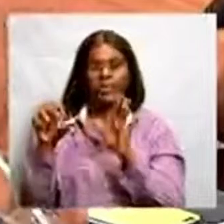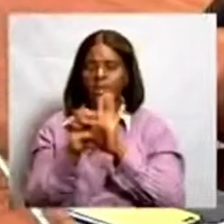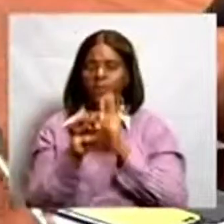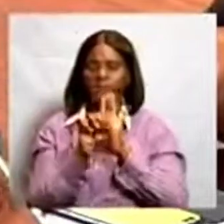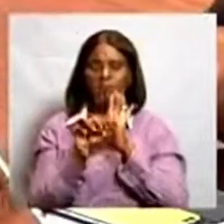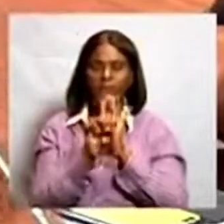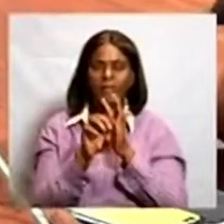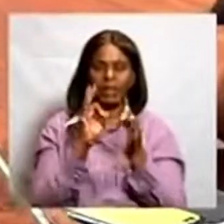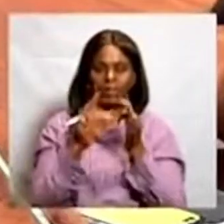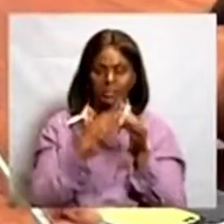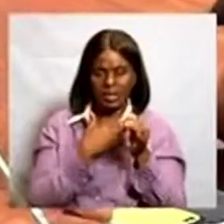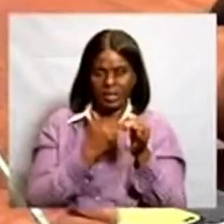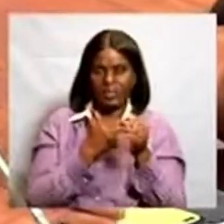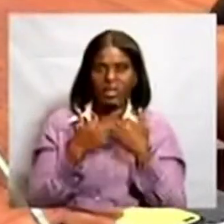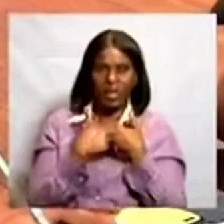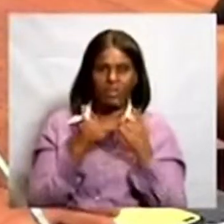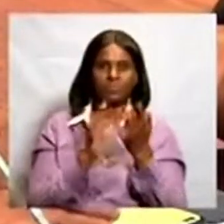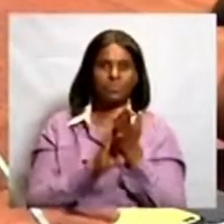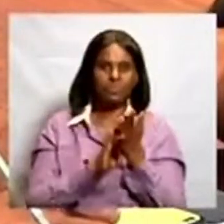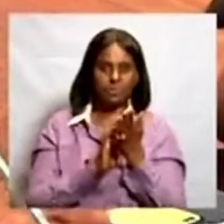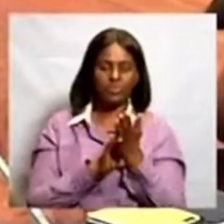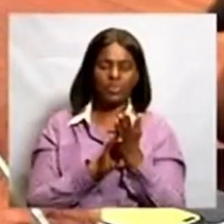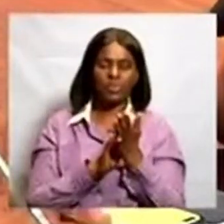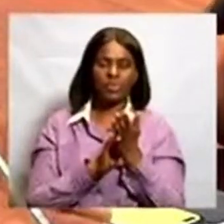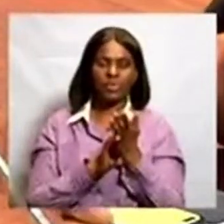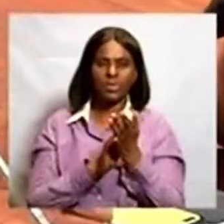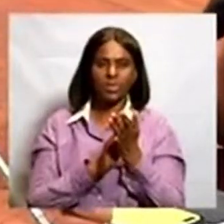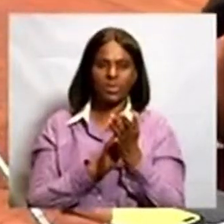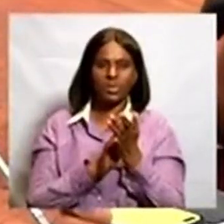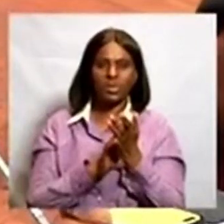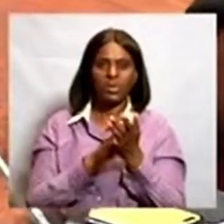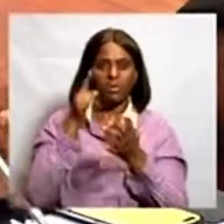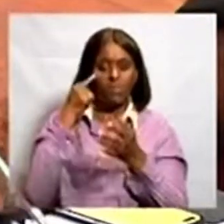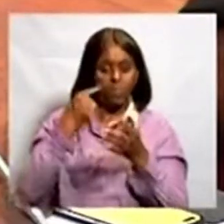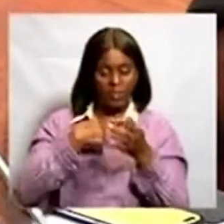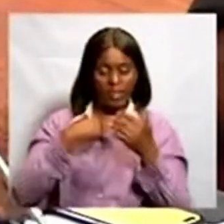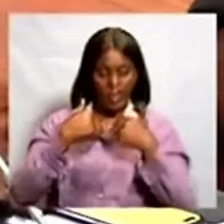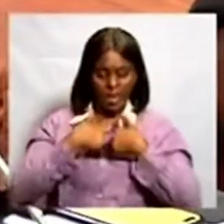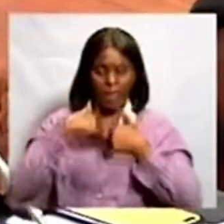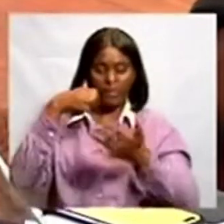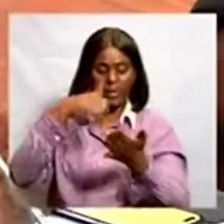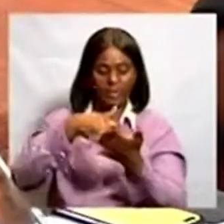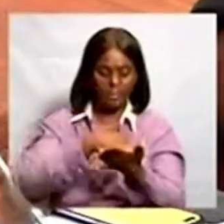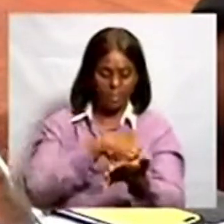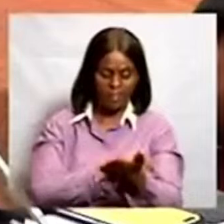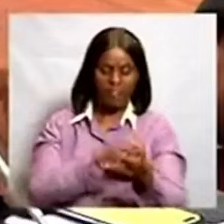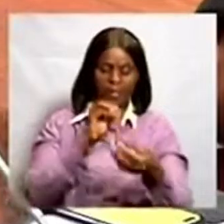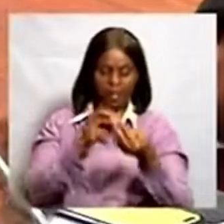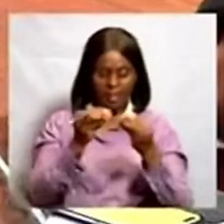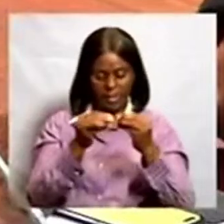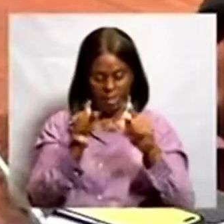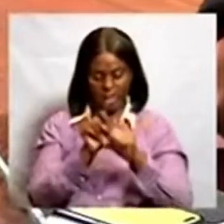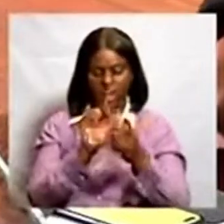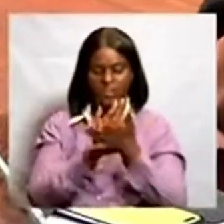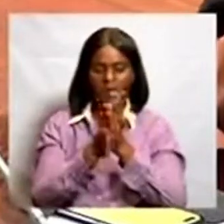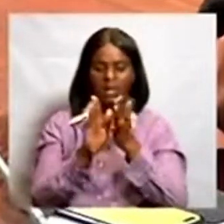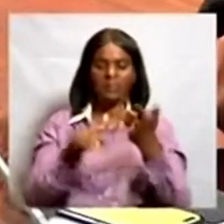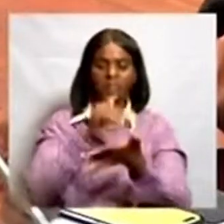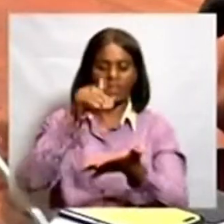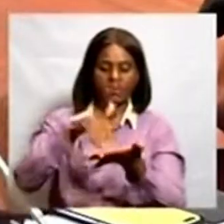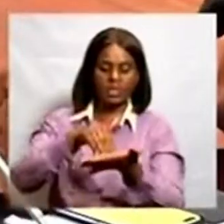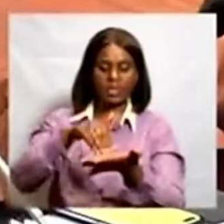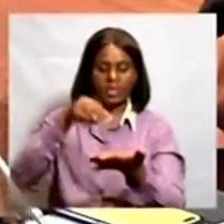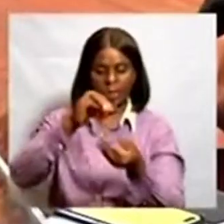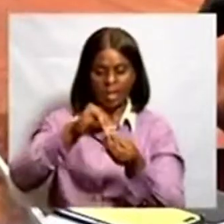I am owning a school, for me to get an examination number to be a center number,